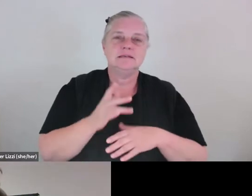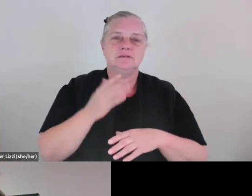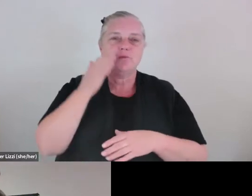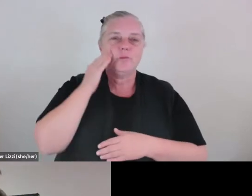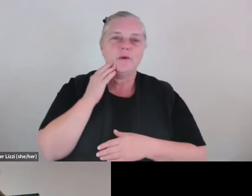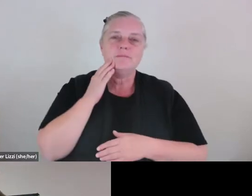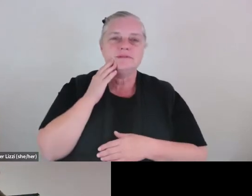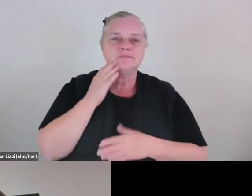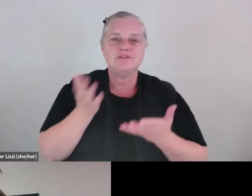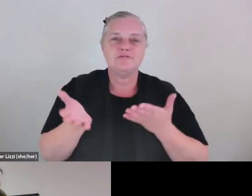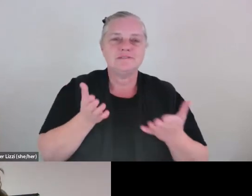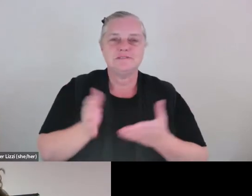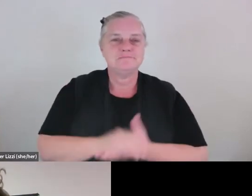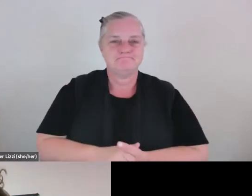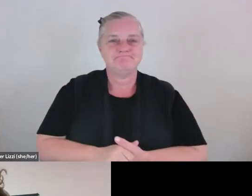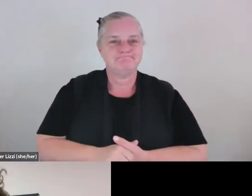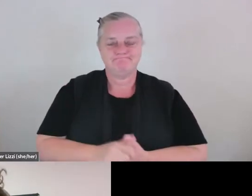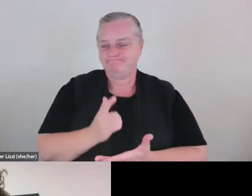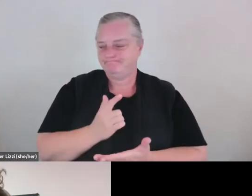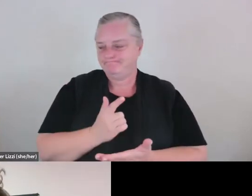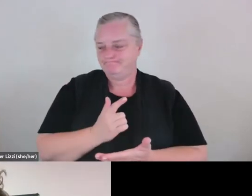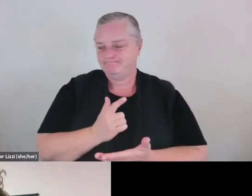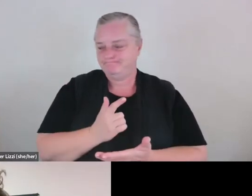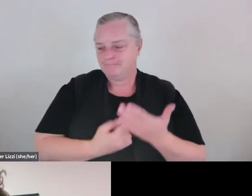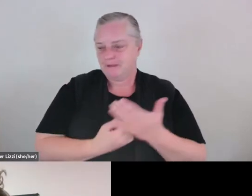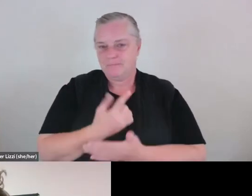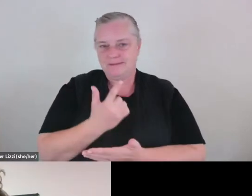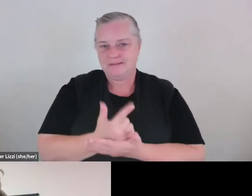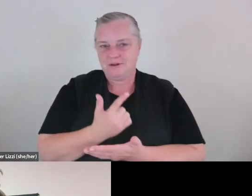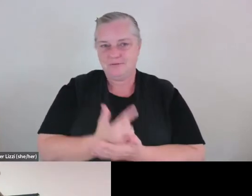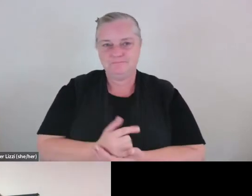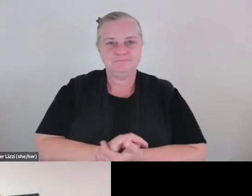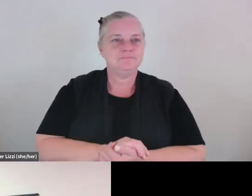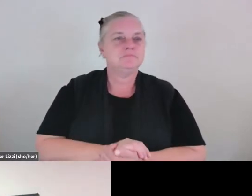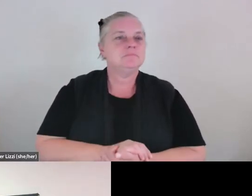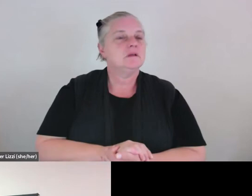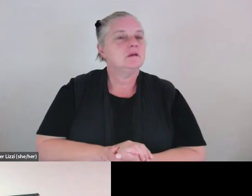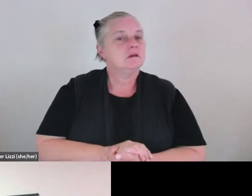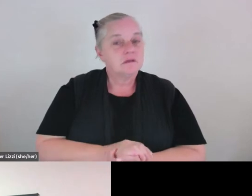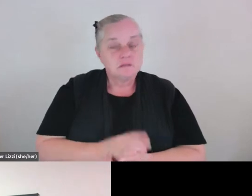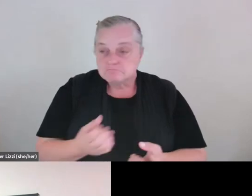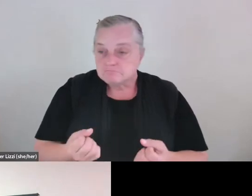Yeah, absolutely. No questions, Hannah?